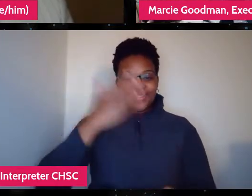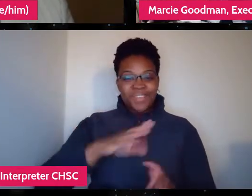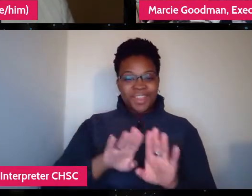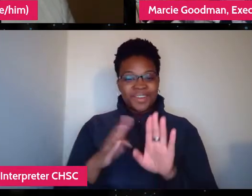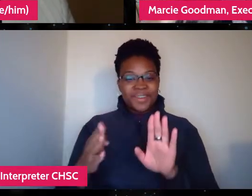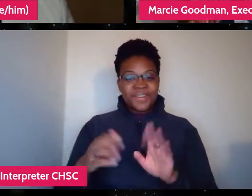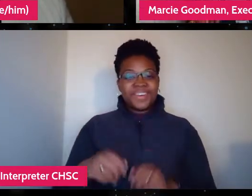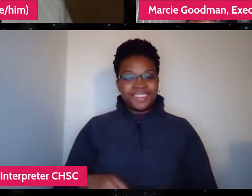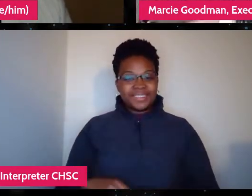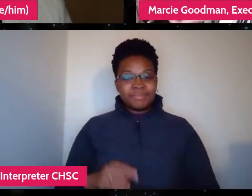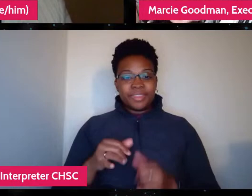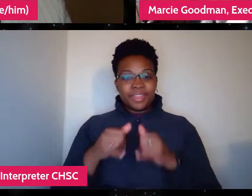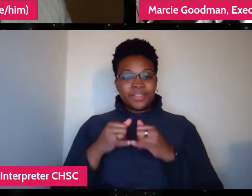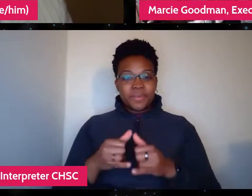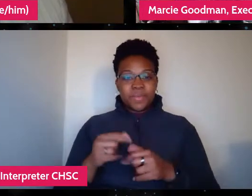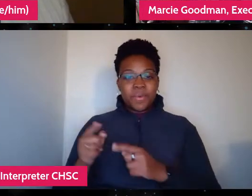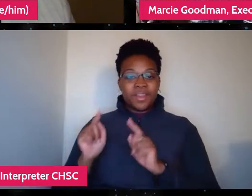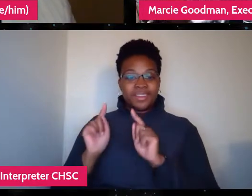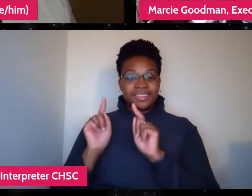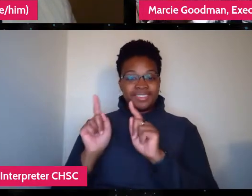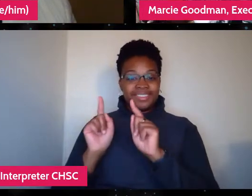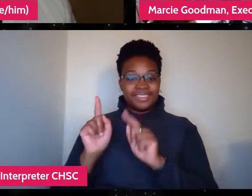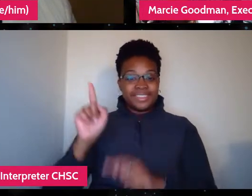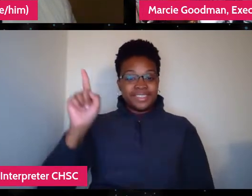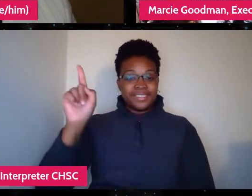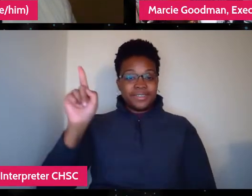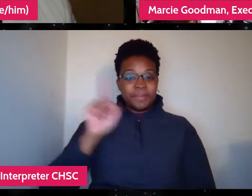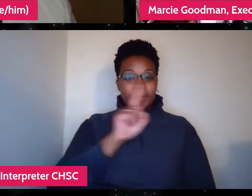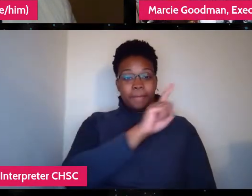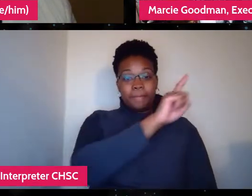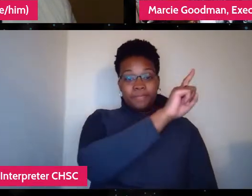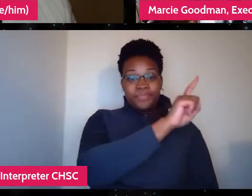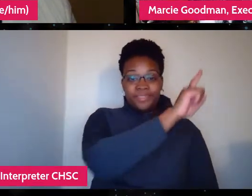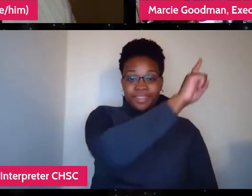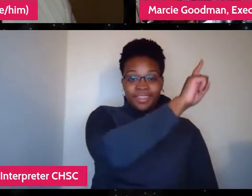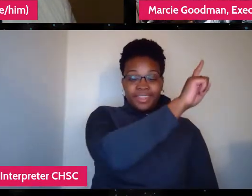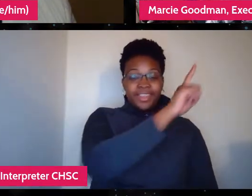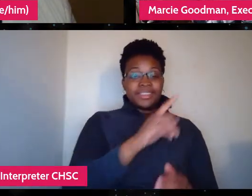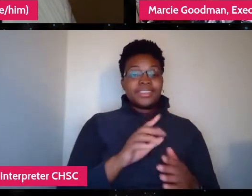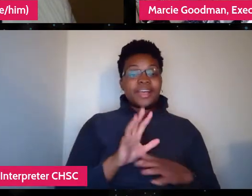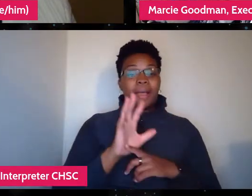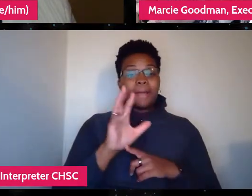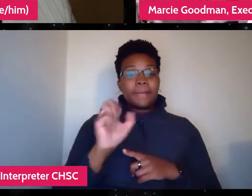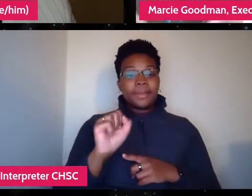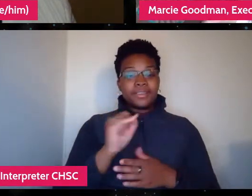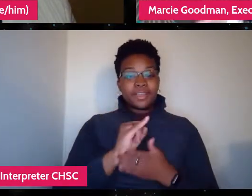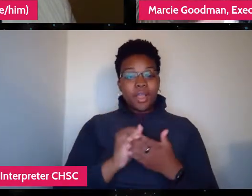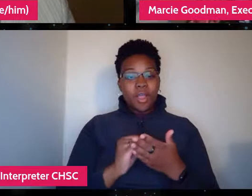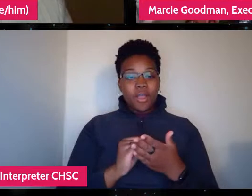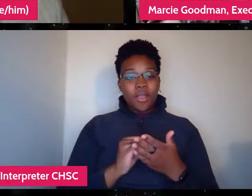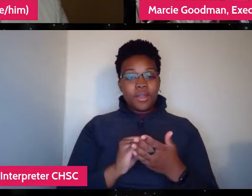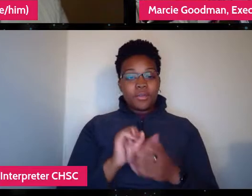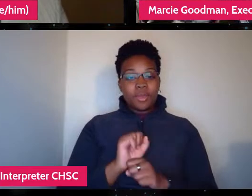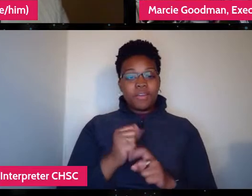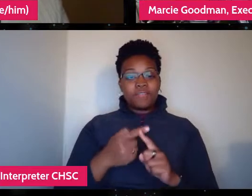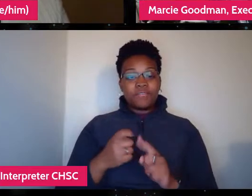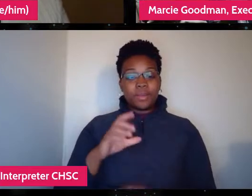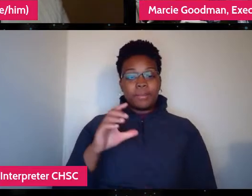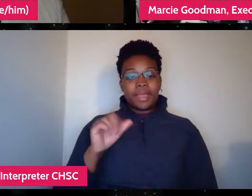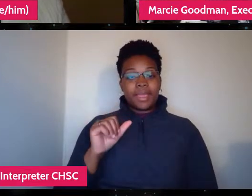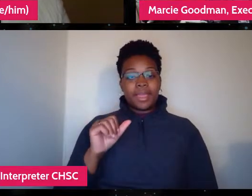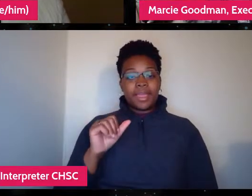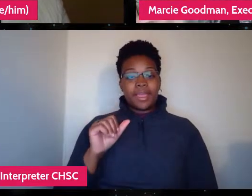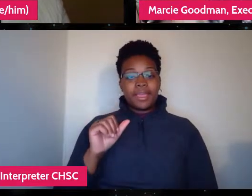itself is this amazing string artwork by local artist Karen Bender, which will also be coming your